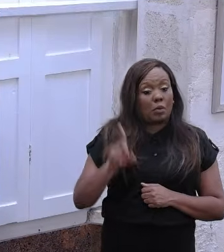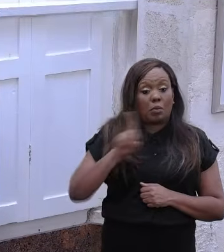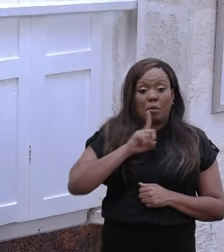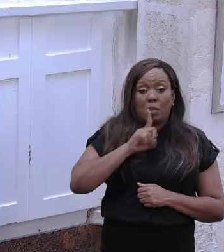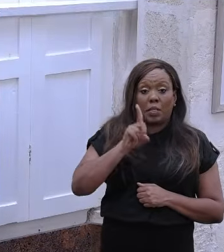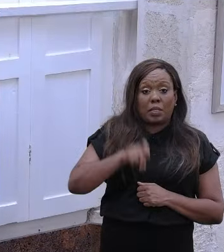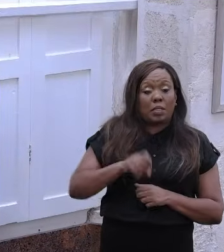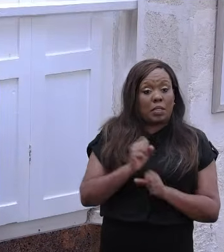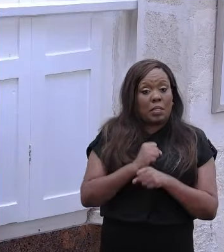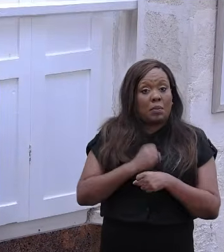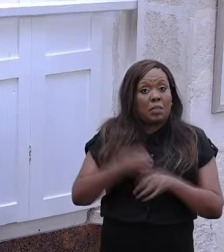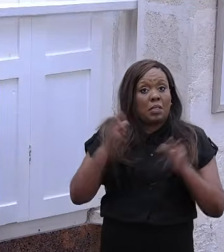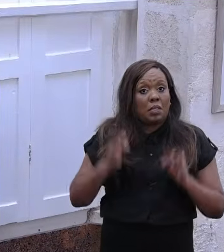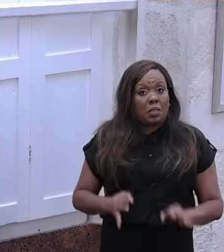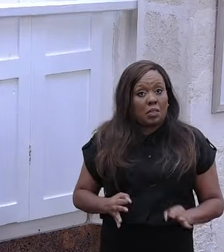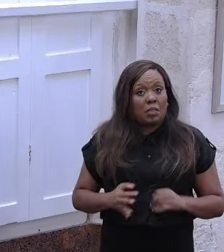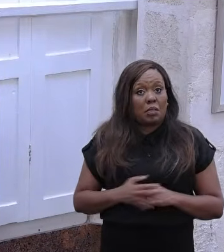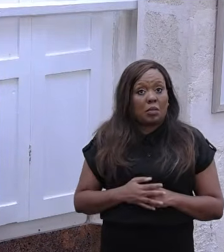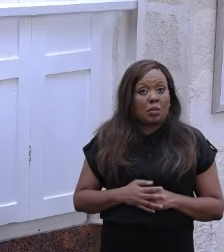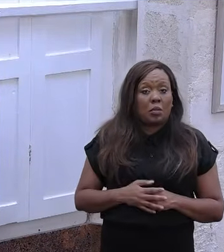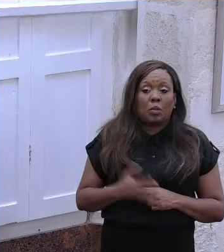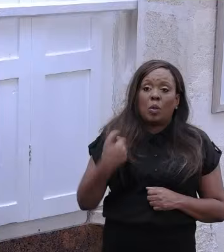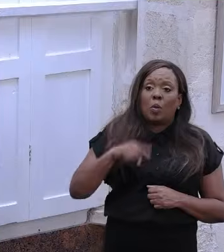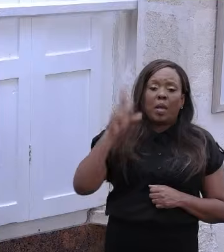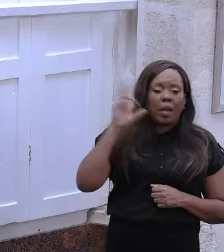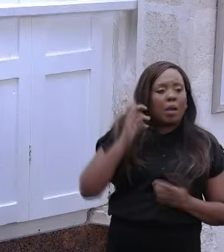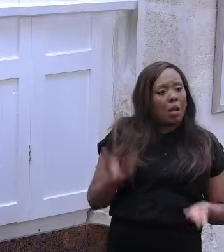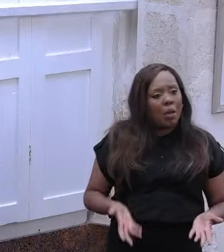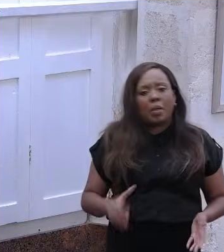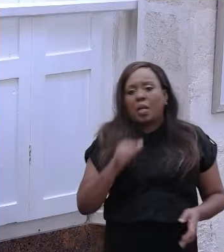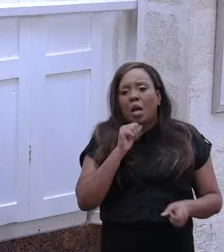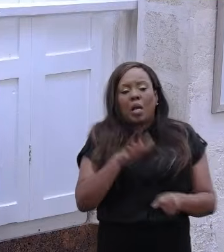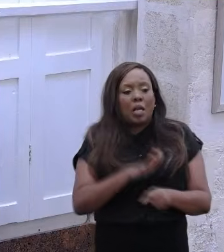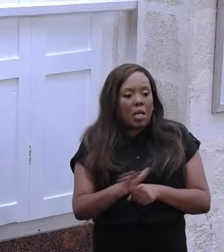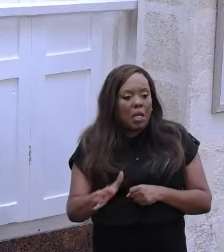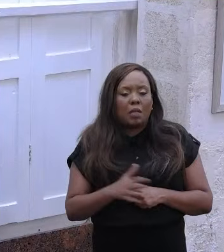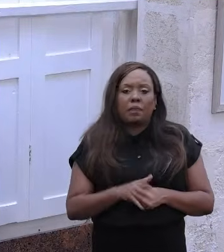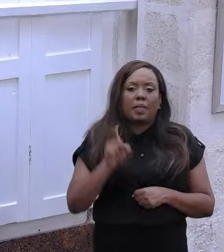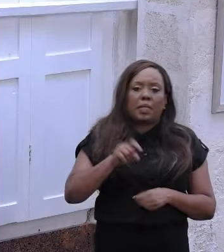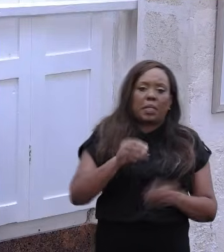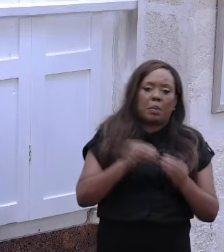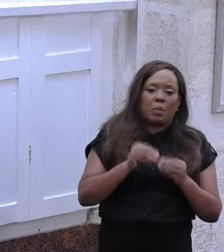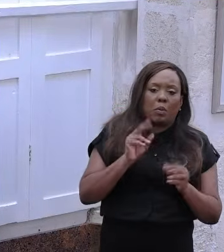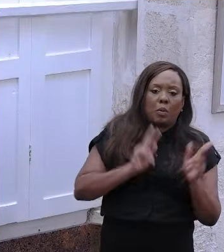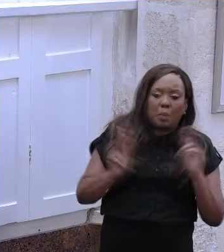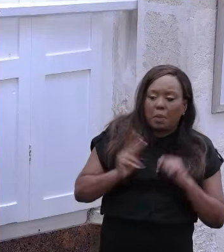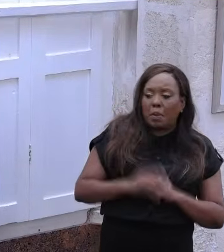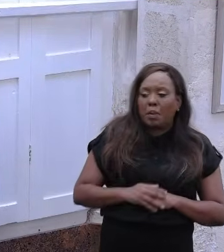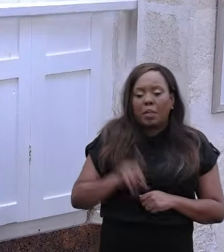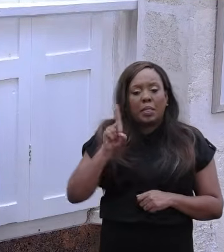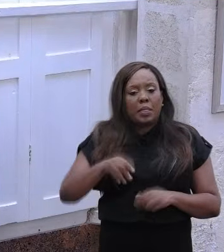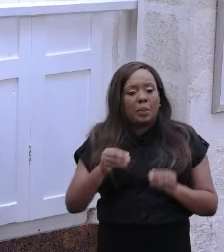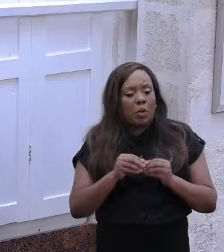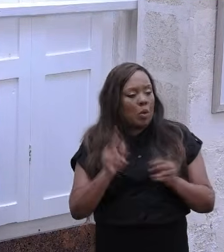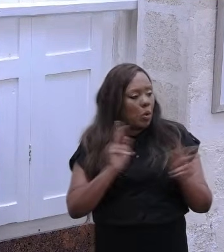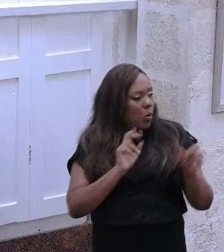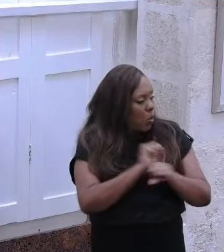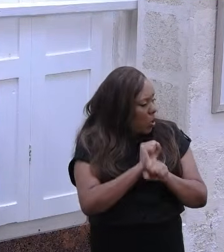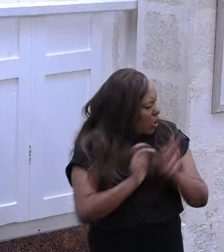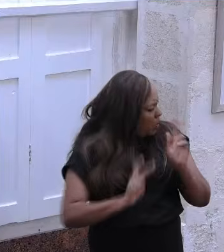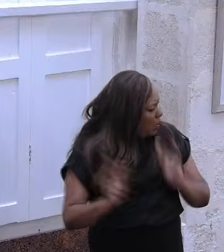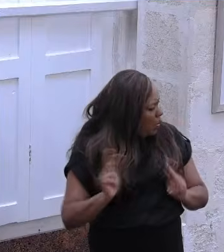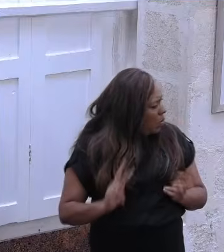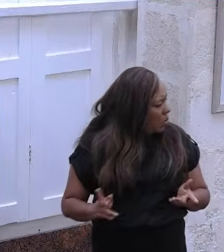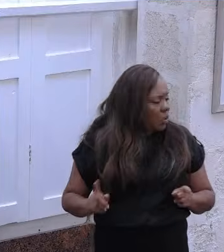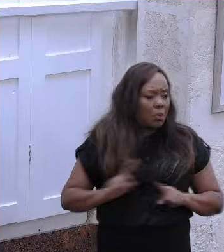hearing right now is there's shortages, we have older people, we need more working people, and there's no real clear